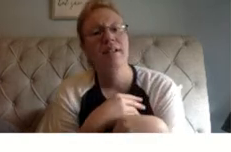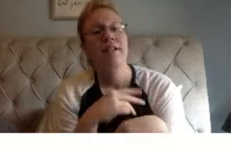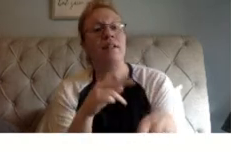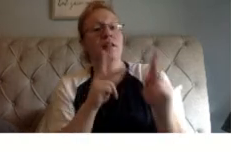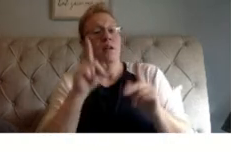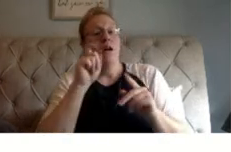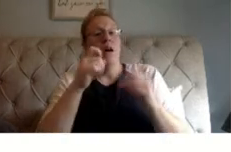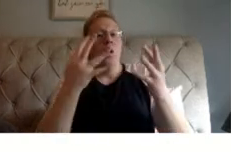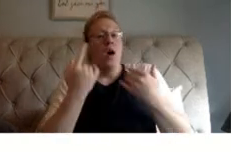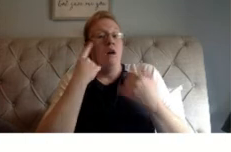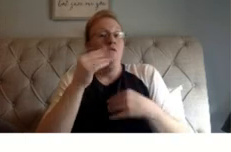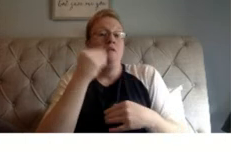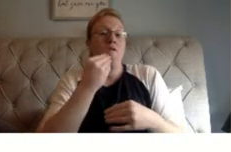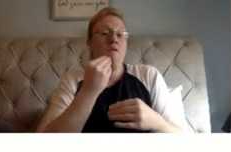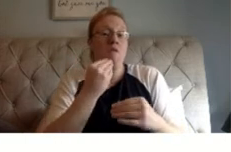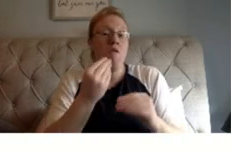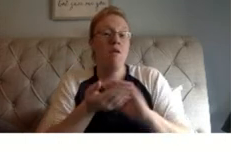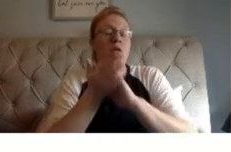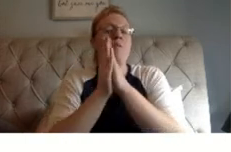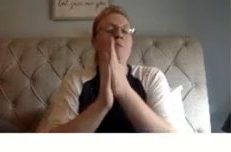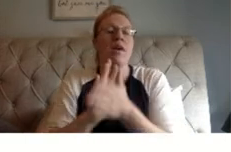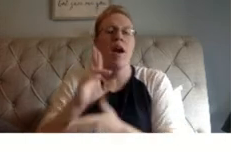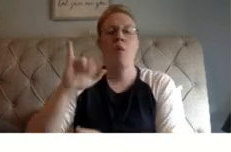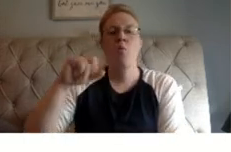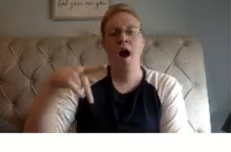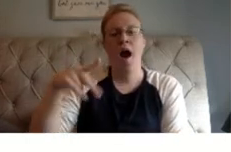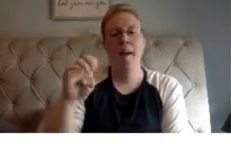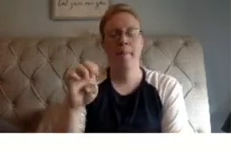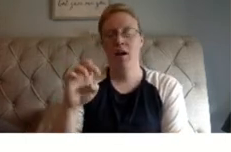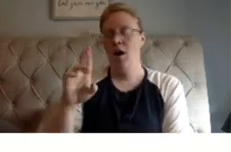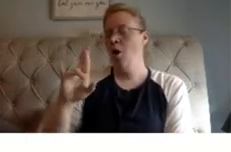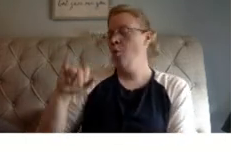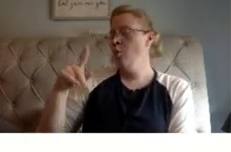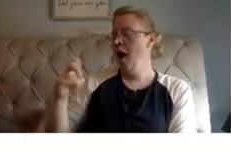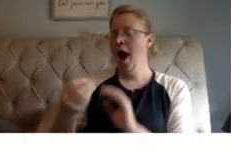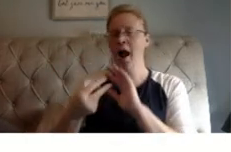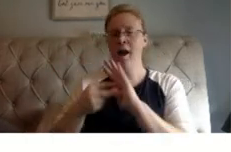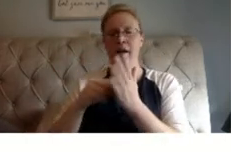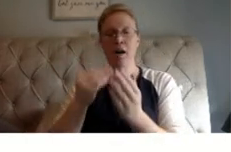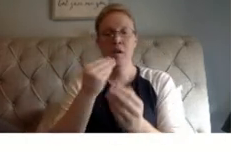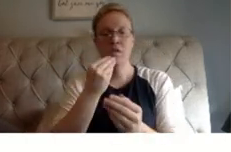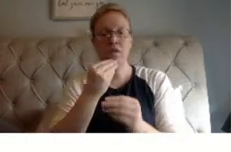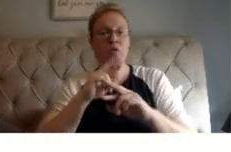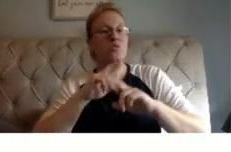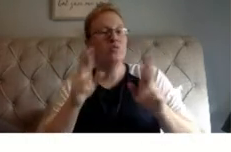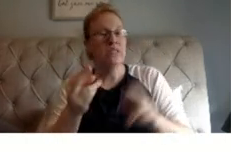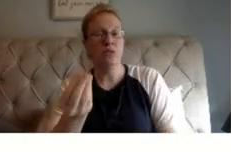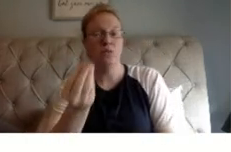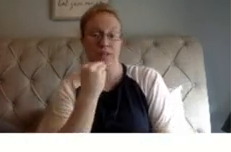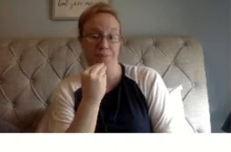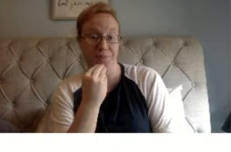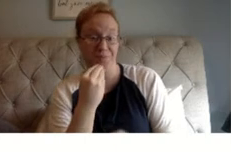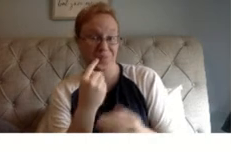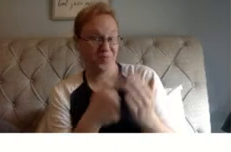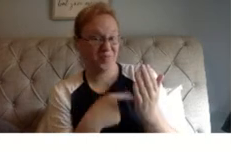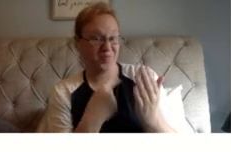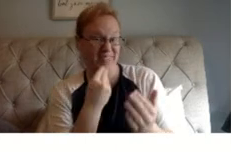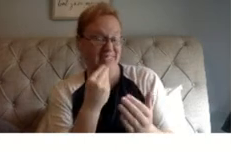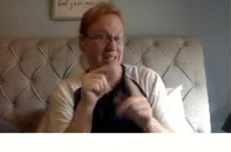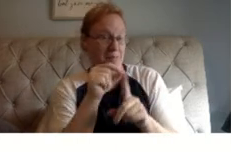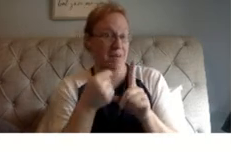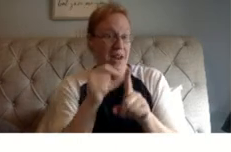People must wait for the food to become ripe. Ripe means the food is ready to eat. Do you sometimes eat bananas when